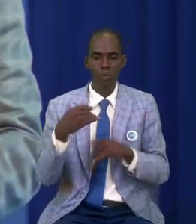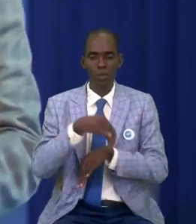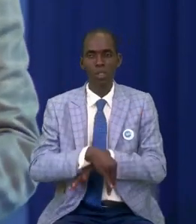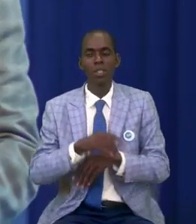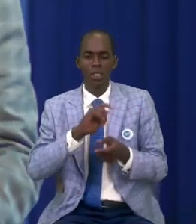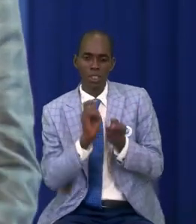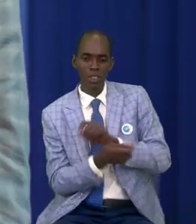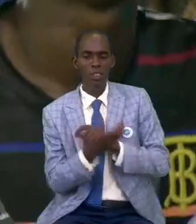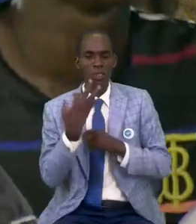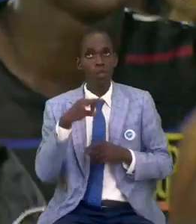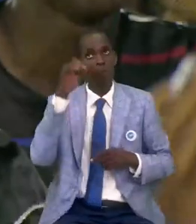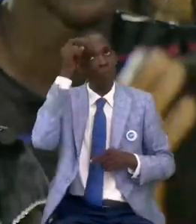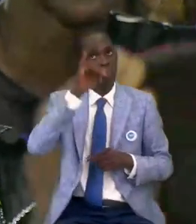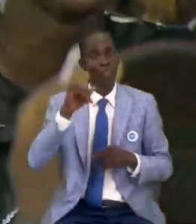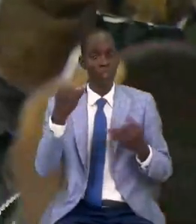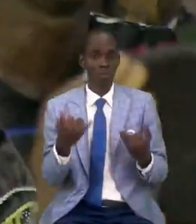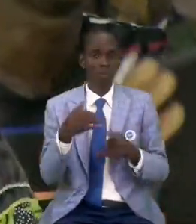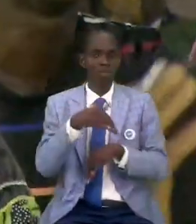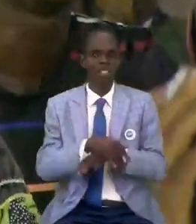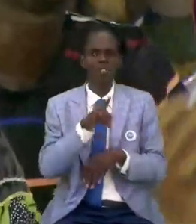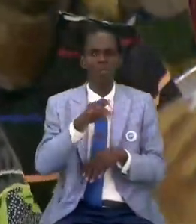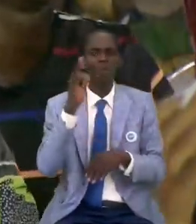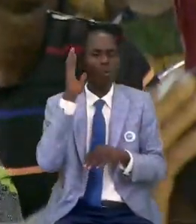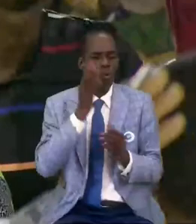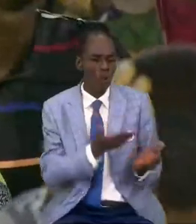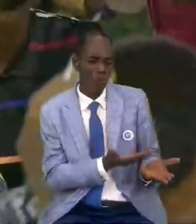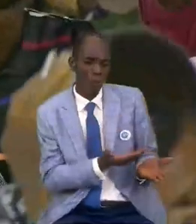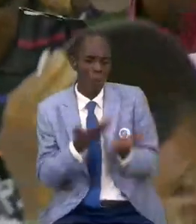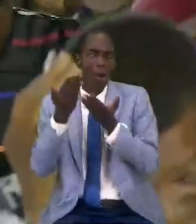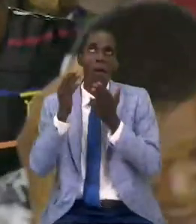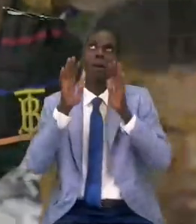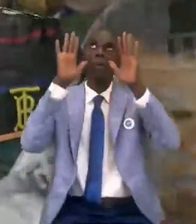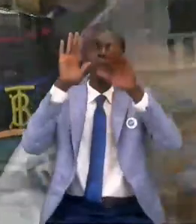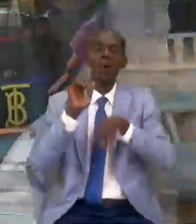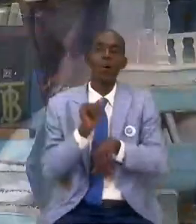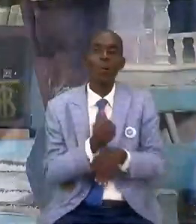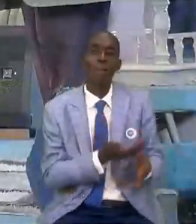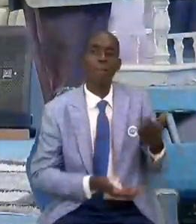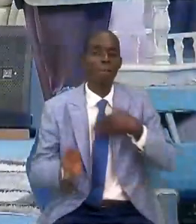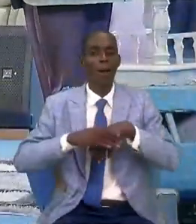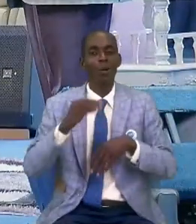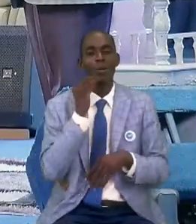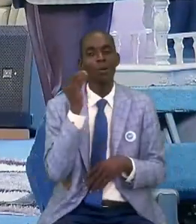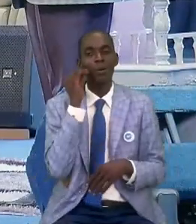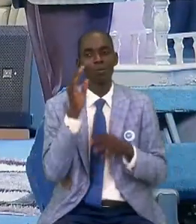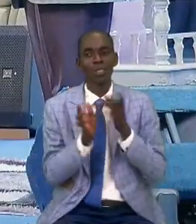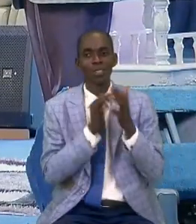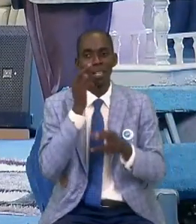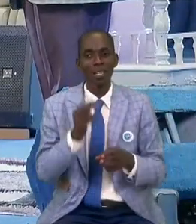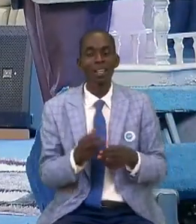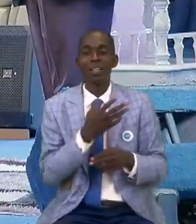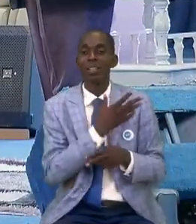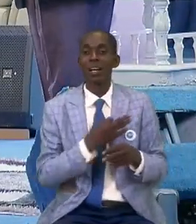miracle, go home. And then everything has turned around. Number two, the